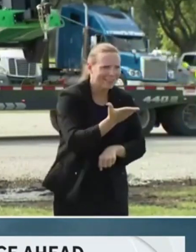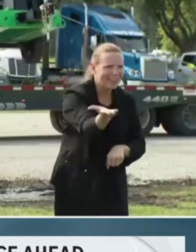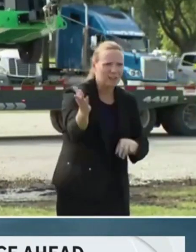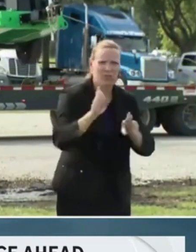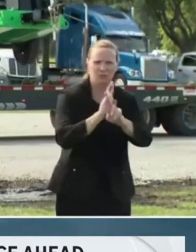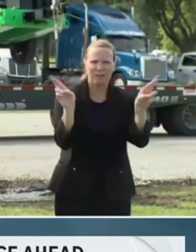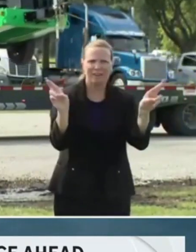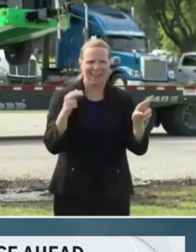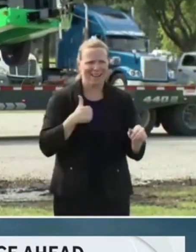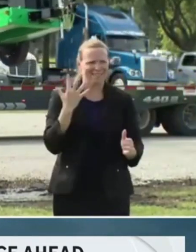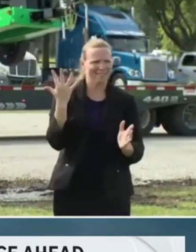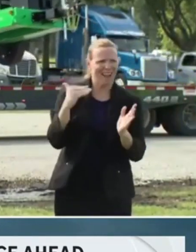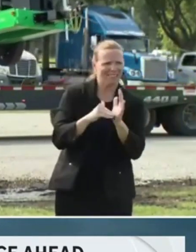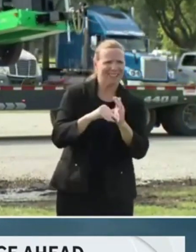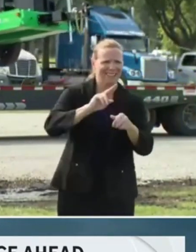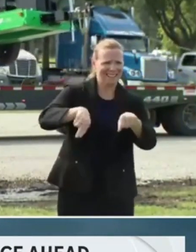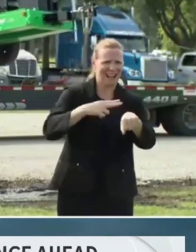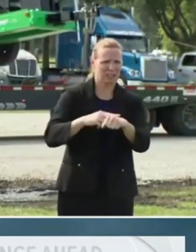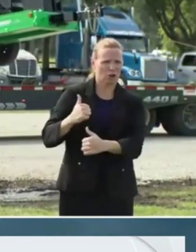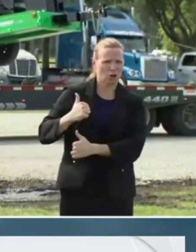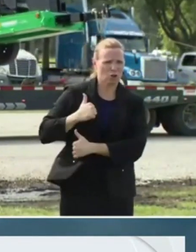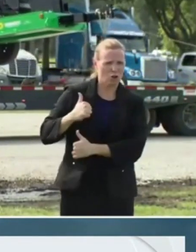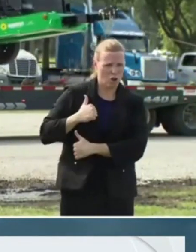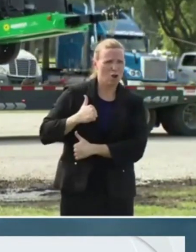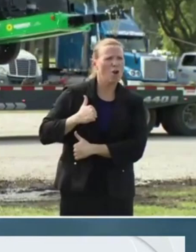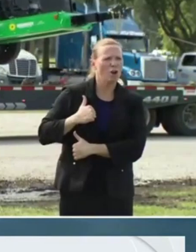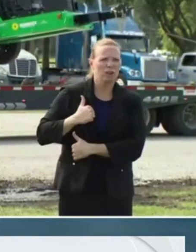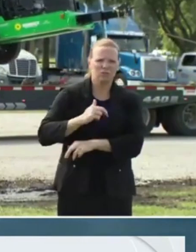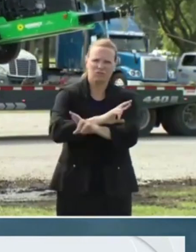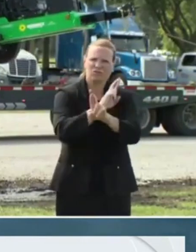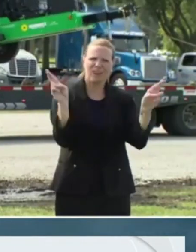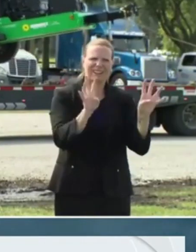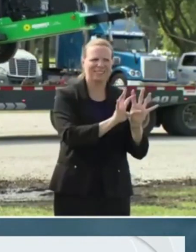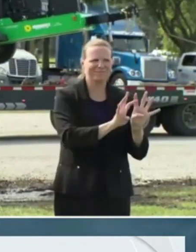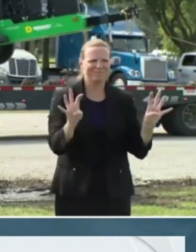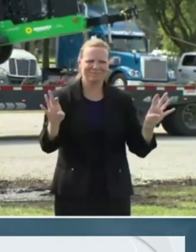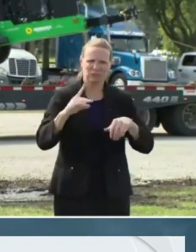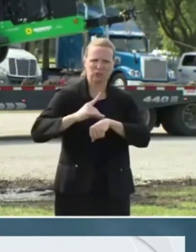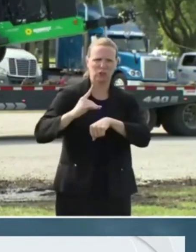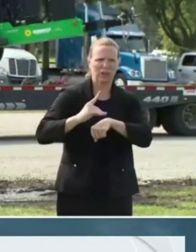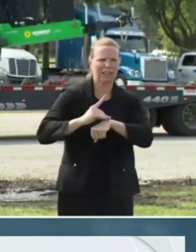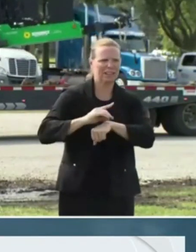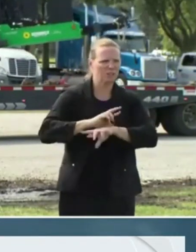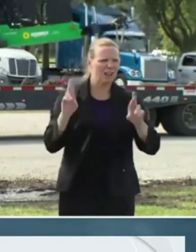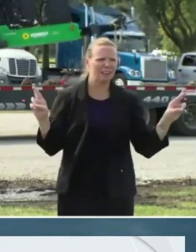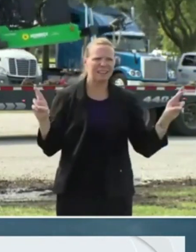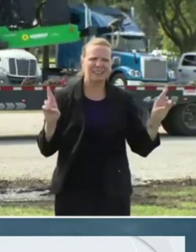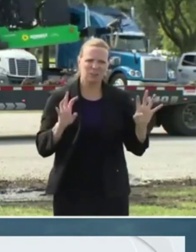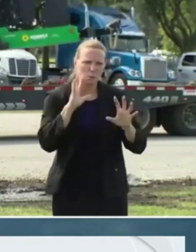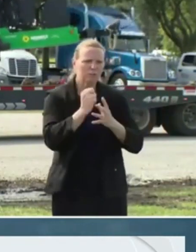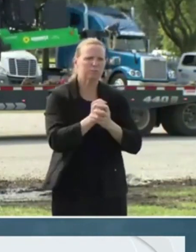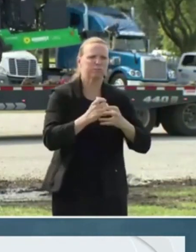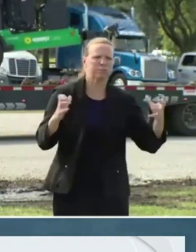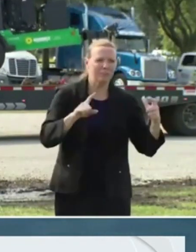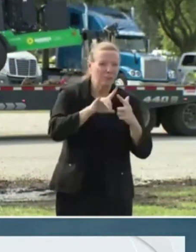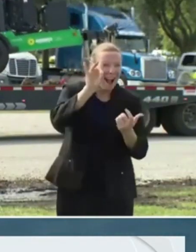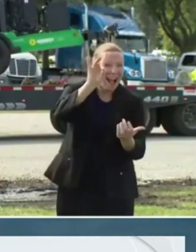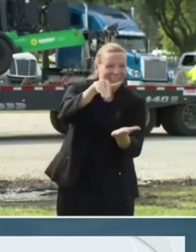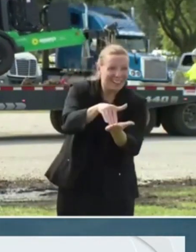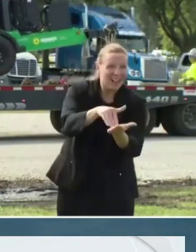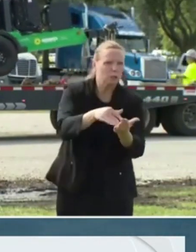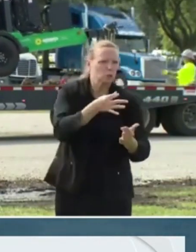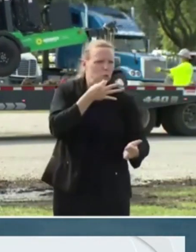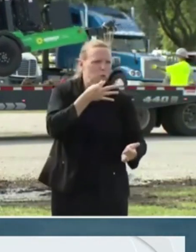National Guard that are on duty. That'll expand to 8,000 very, very soon. We have a total of